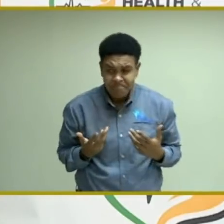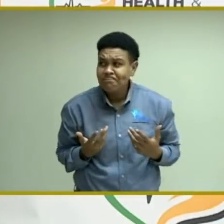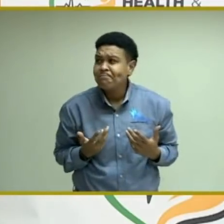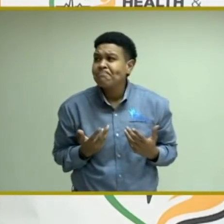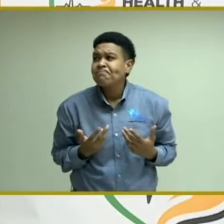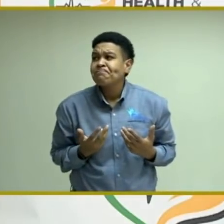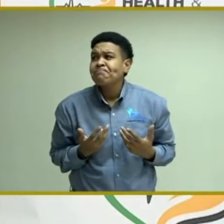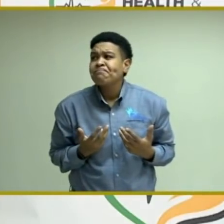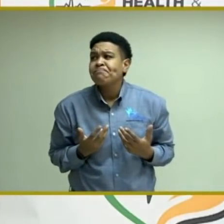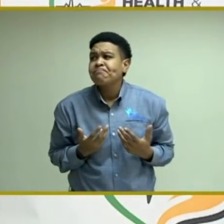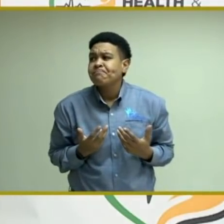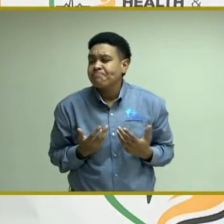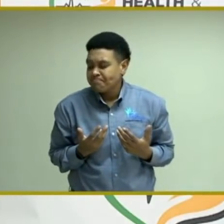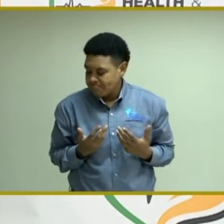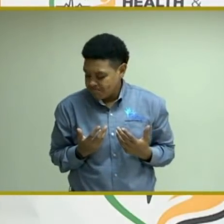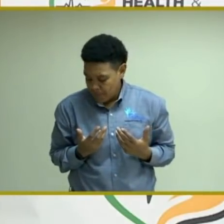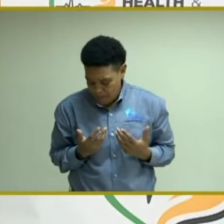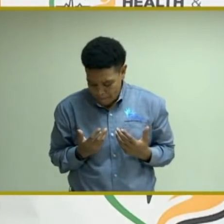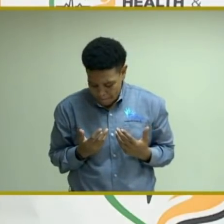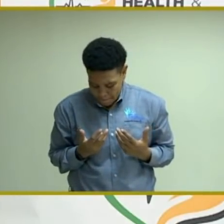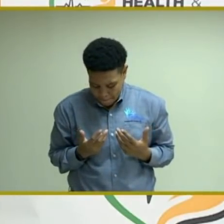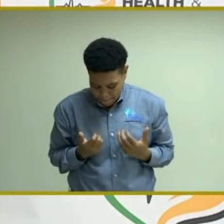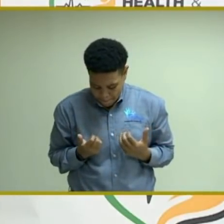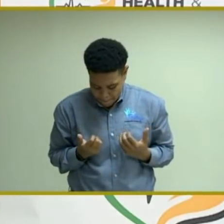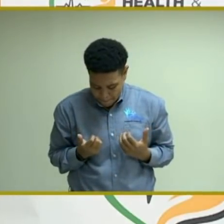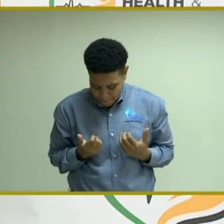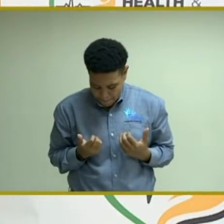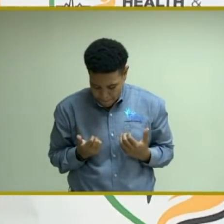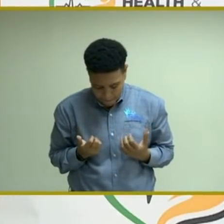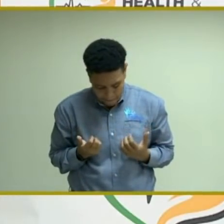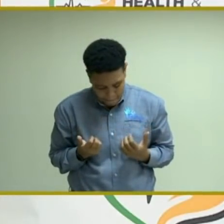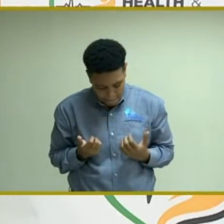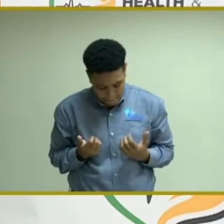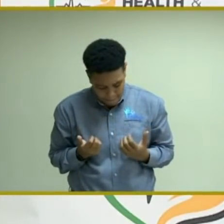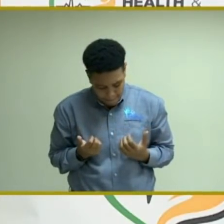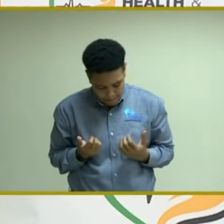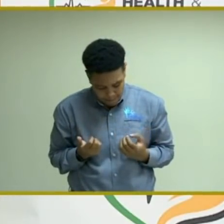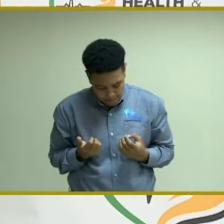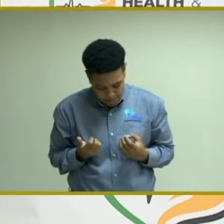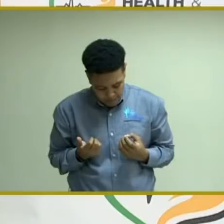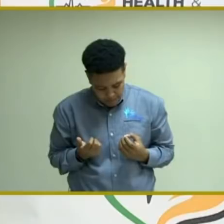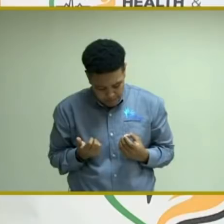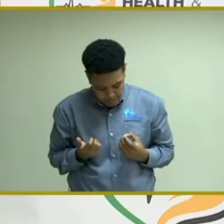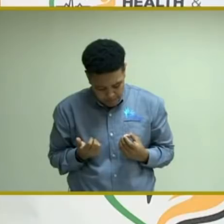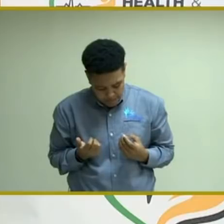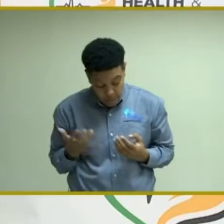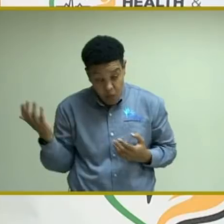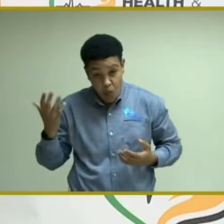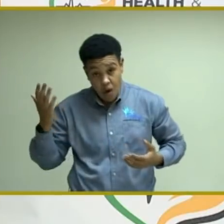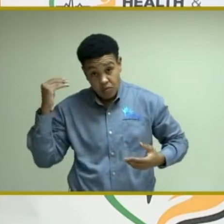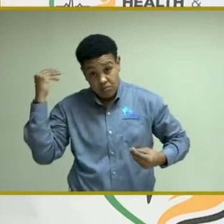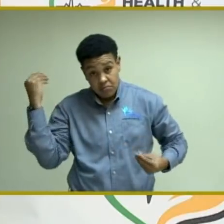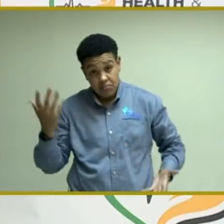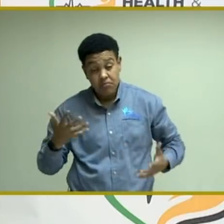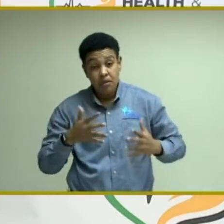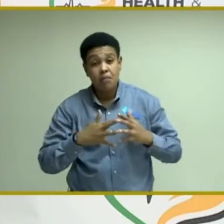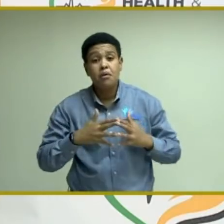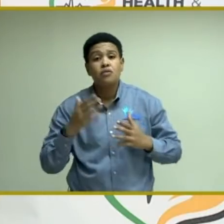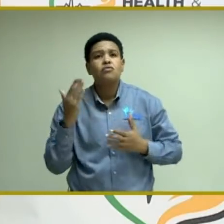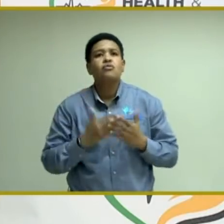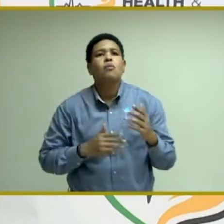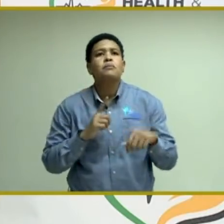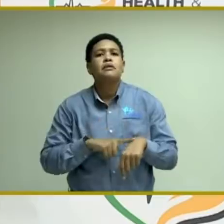the amount that has been committed through gifting from the United States, hopefully sometime in